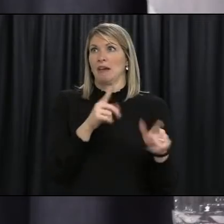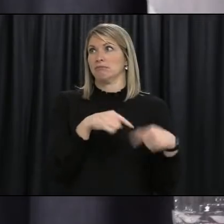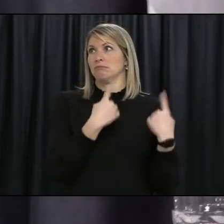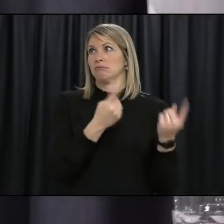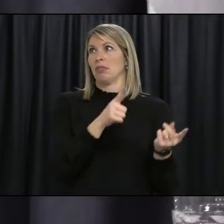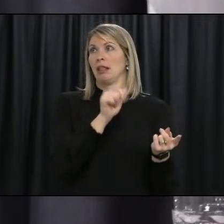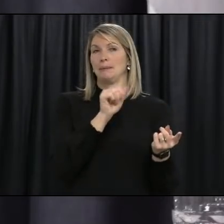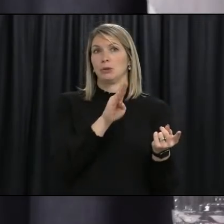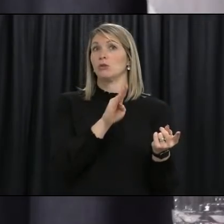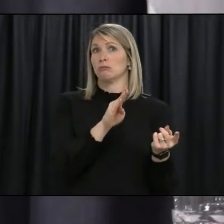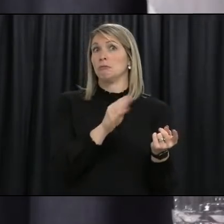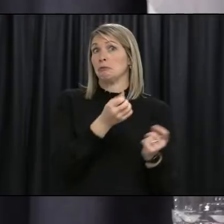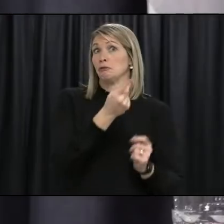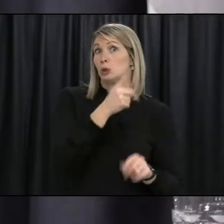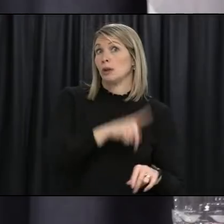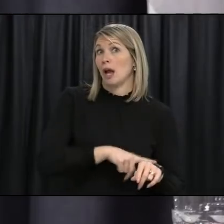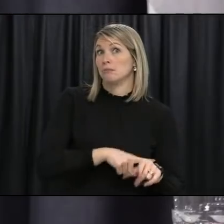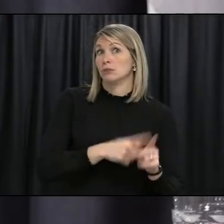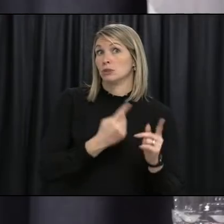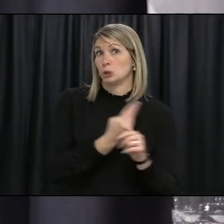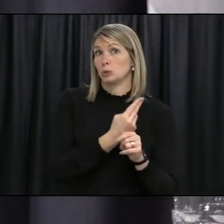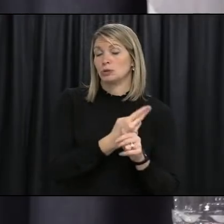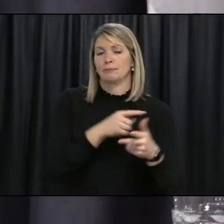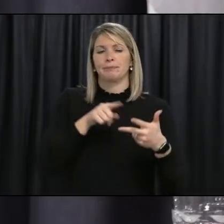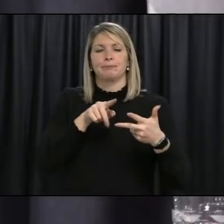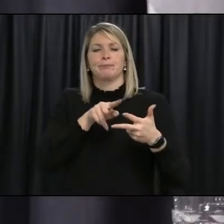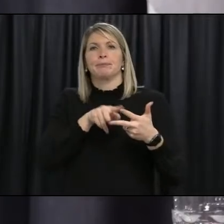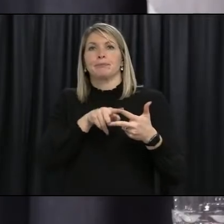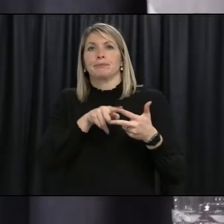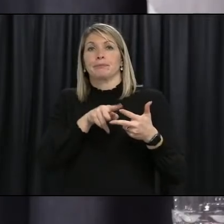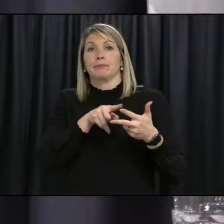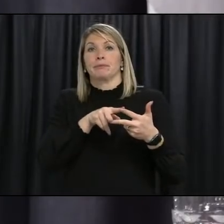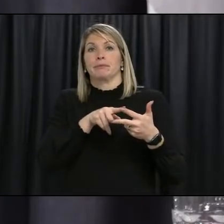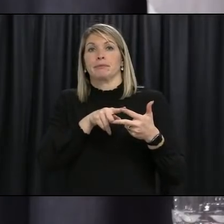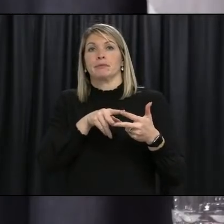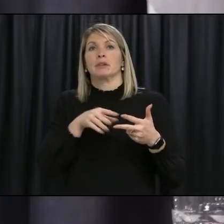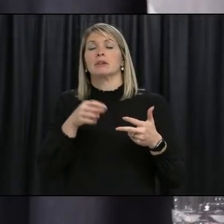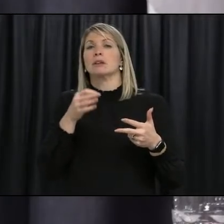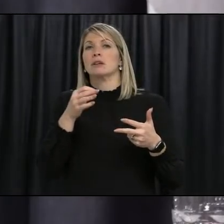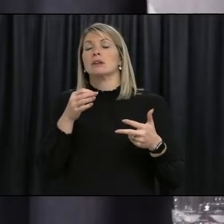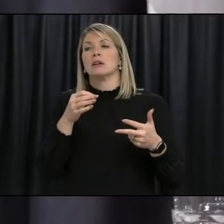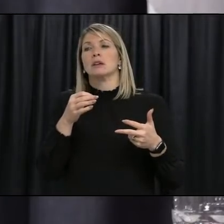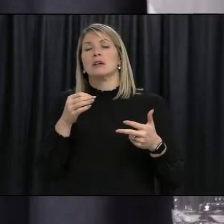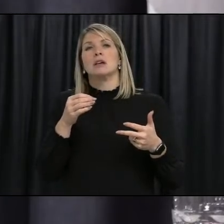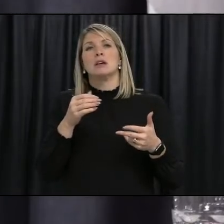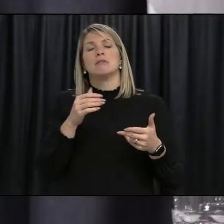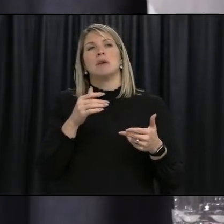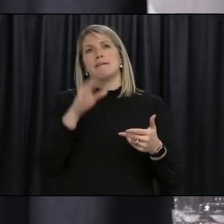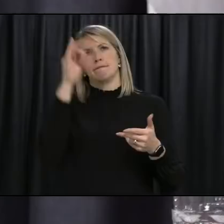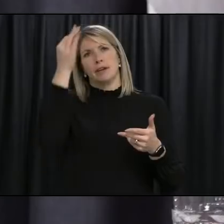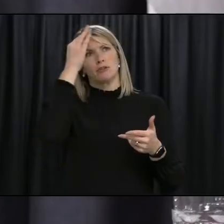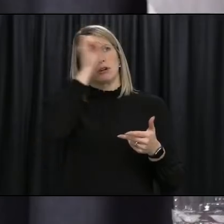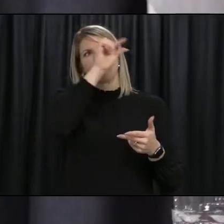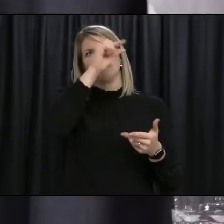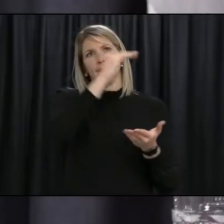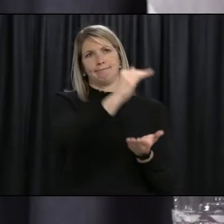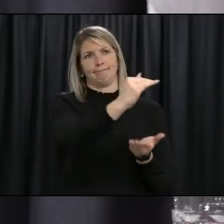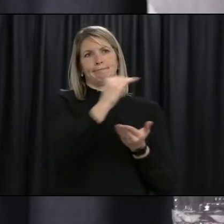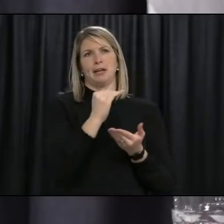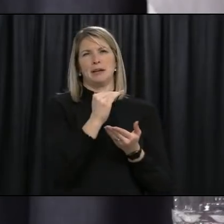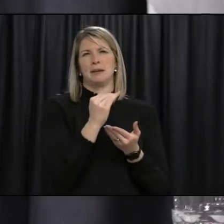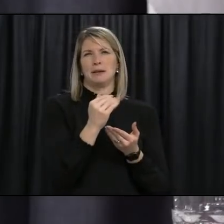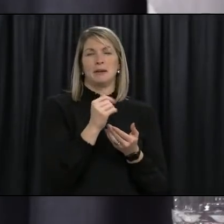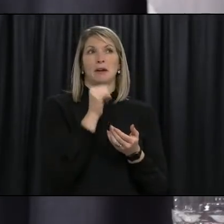on several occasions. The other 2 are coming in small numbers through the federal supply chain. That's